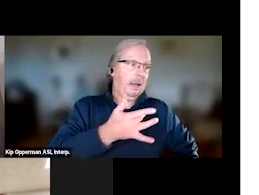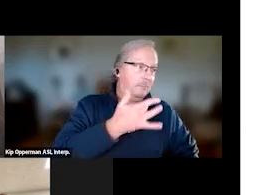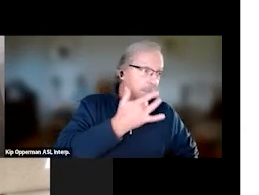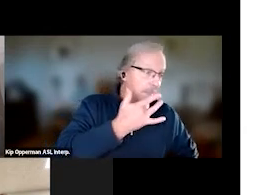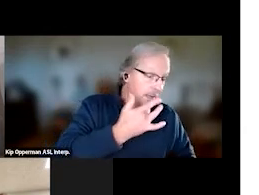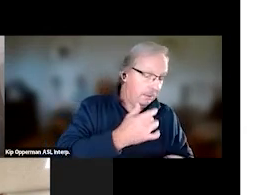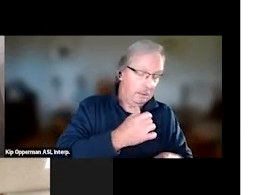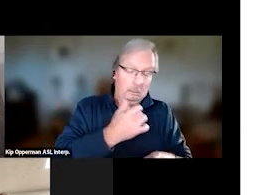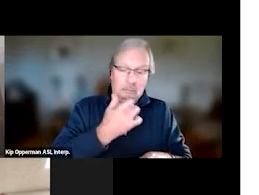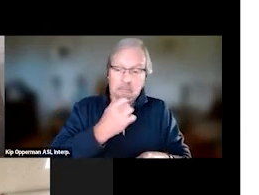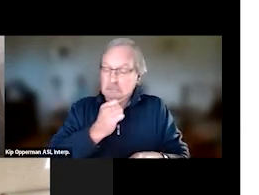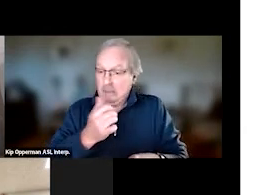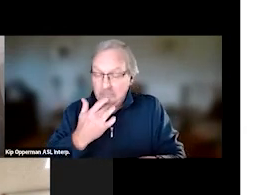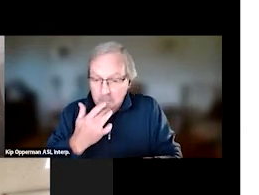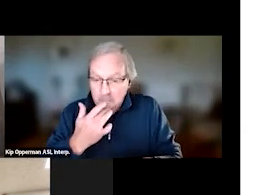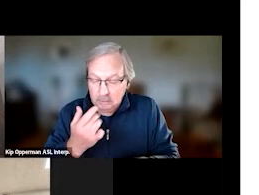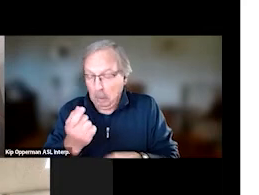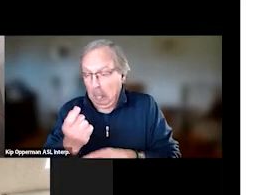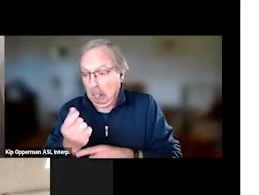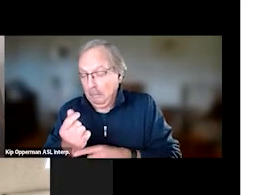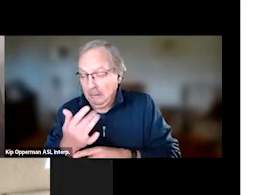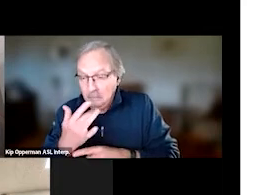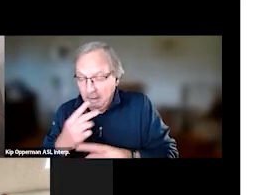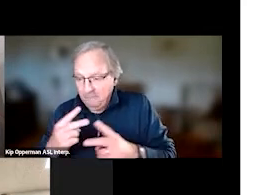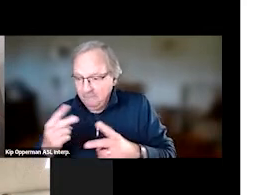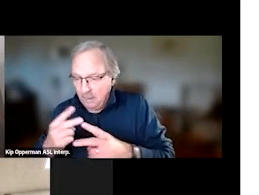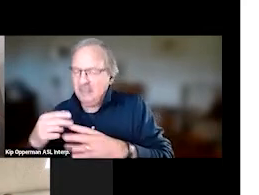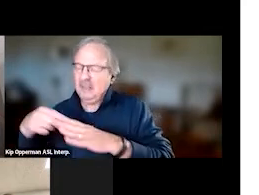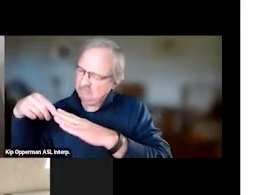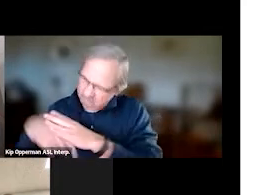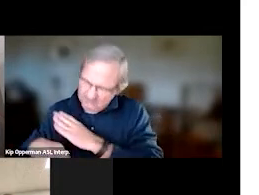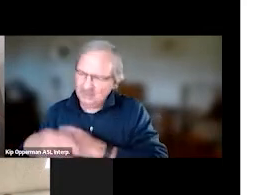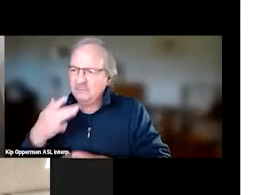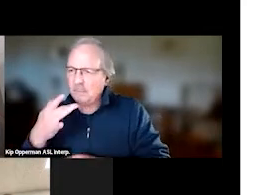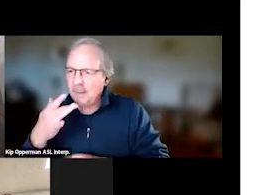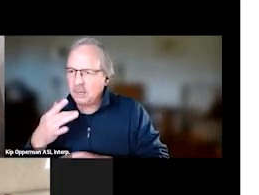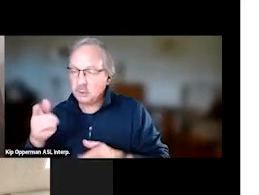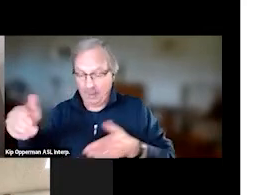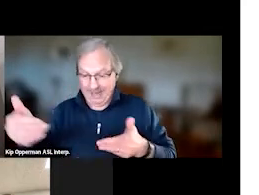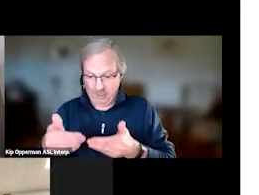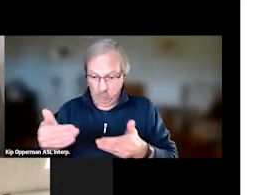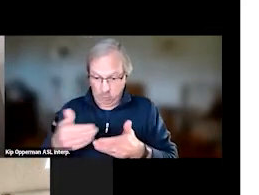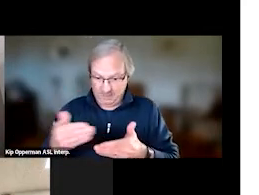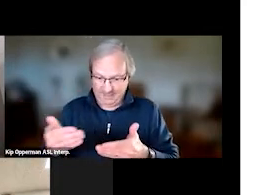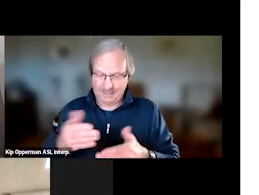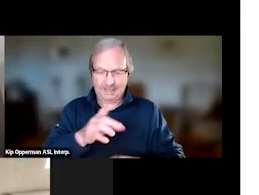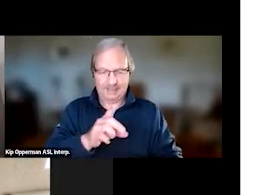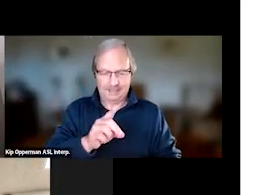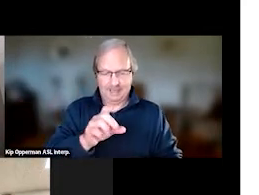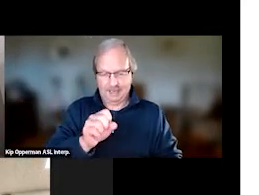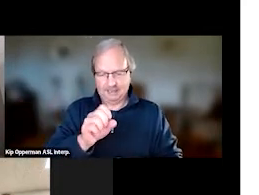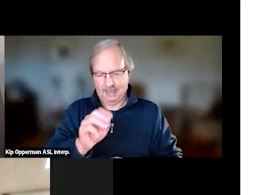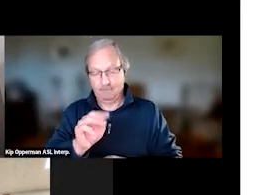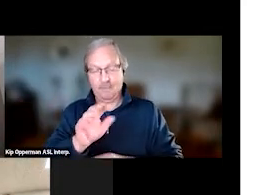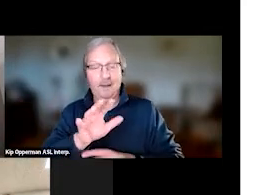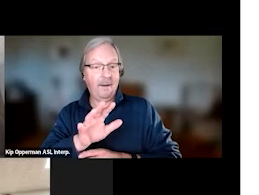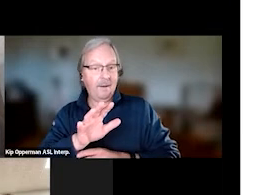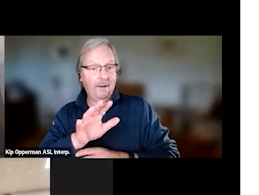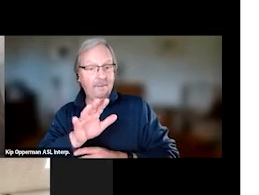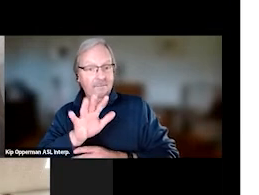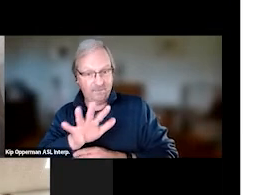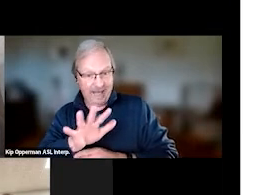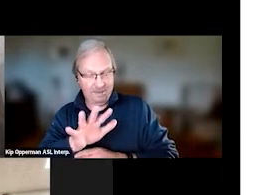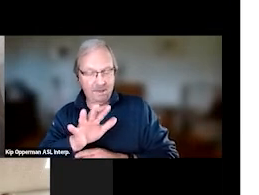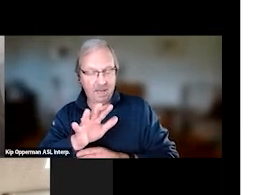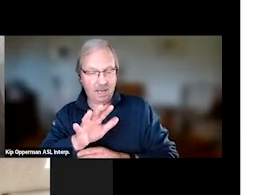to moderately, very familiar, and extremely familiar. So introducing things like the DSM-5 criteria for having a substance